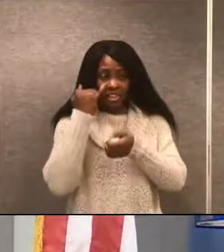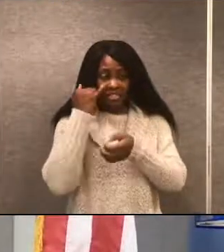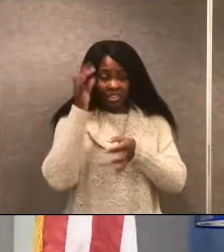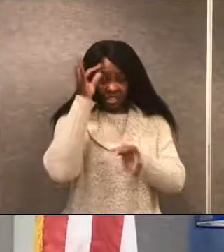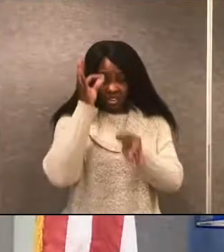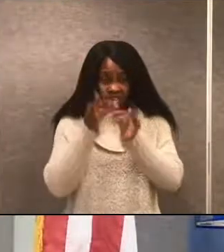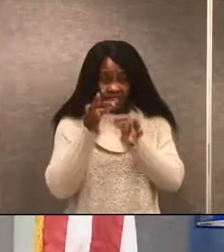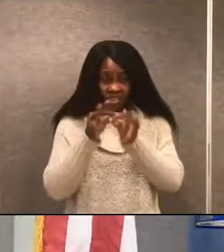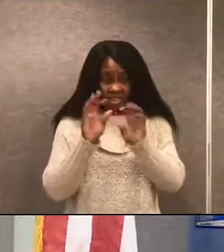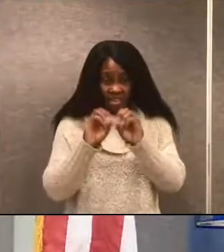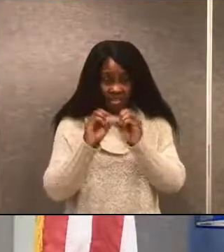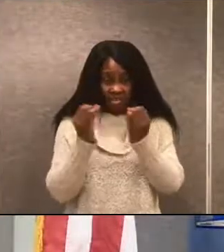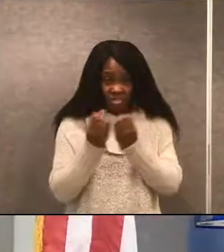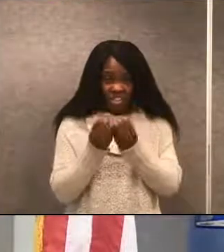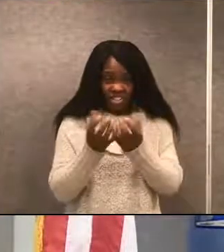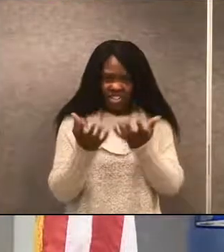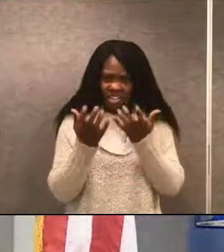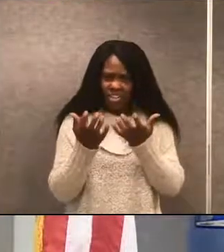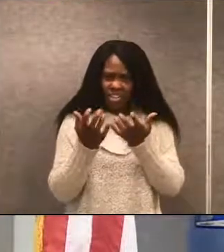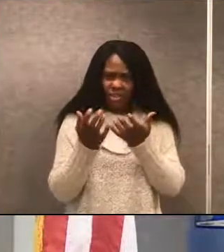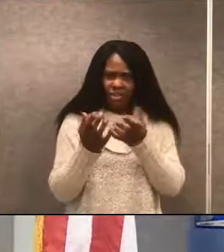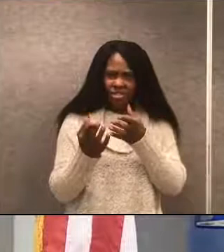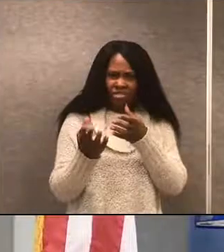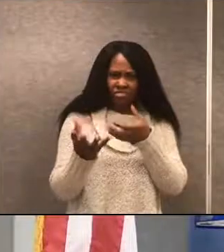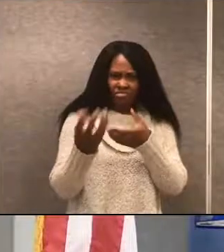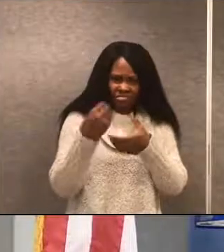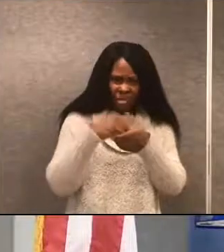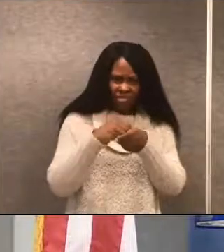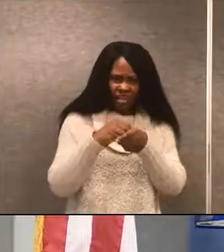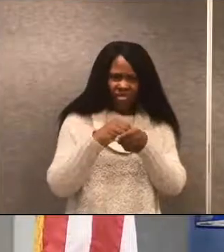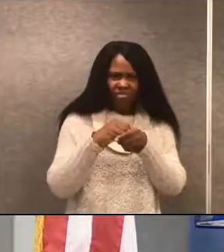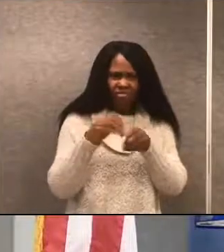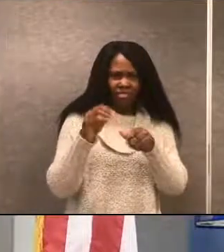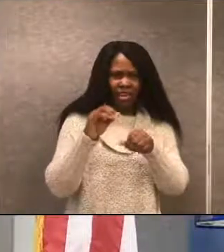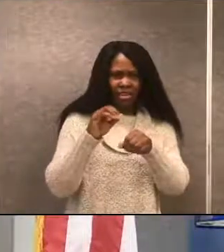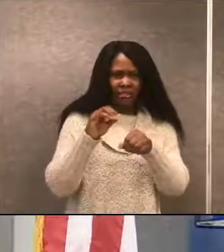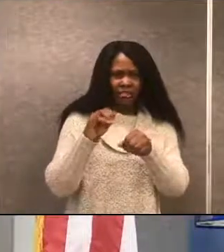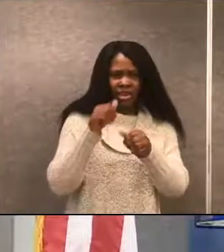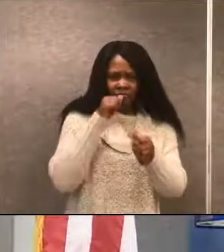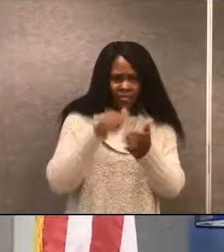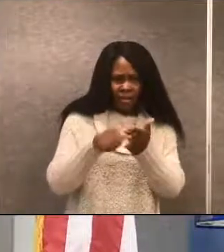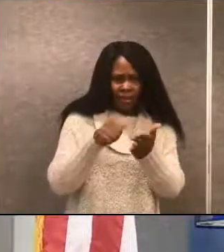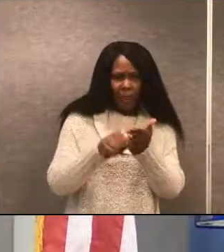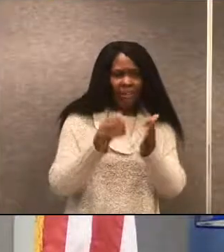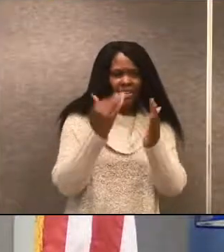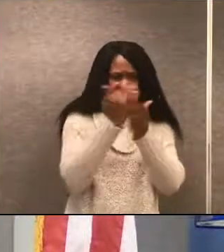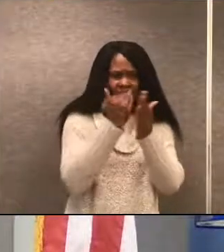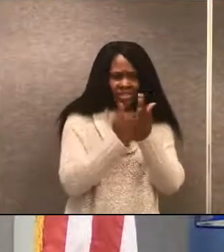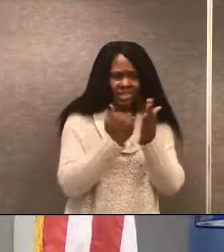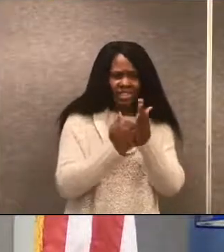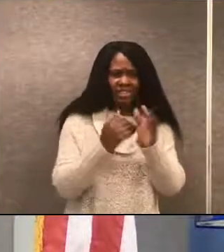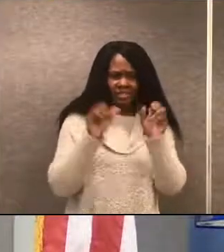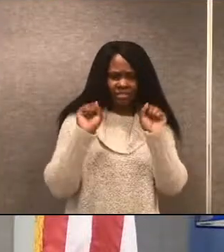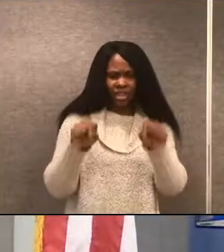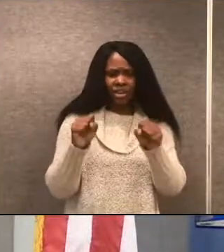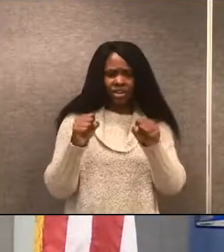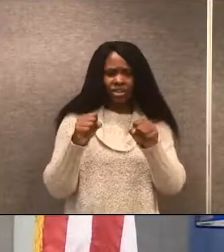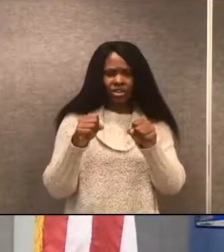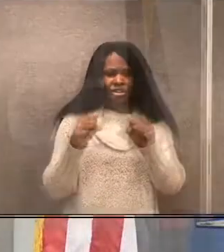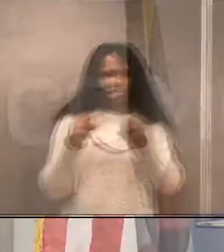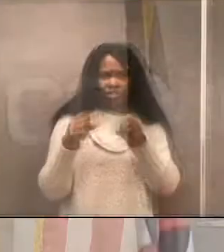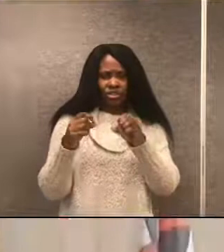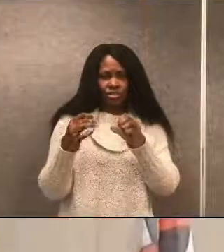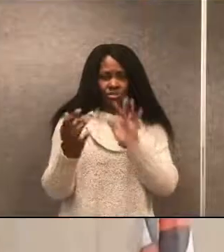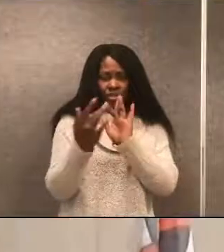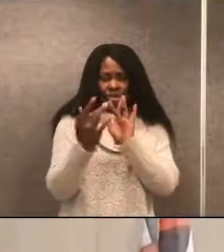organization that does want to be a part of our mailing list, please make sure that you contact us at the Health Department. You, of course, always are in contact with the Mayor's